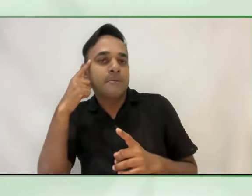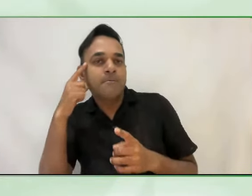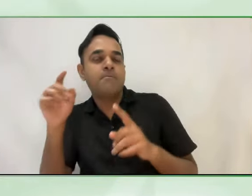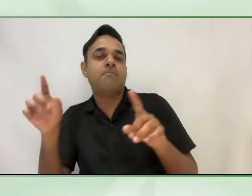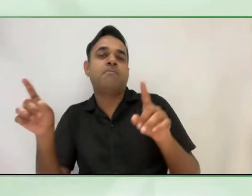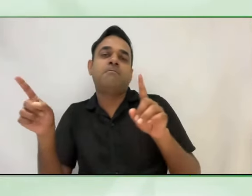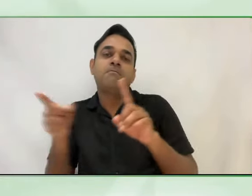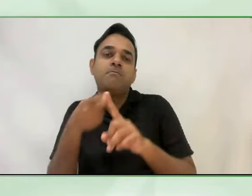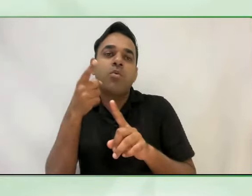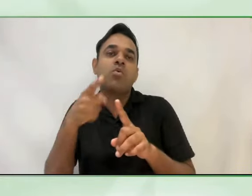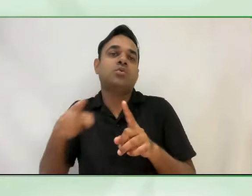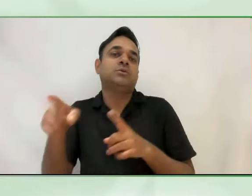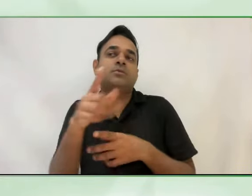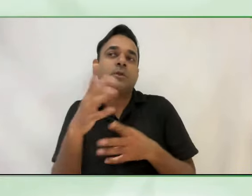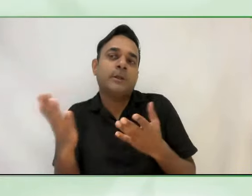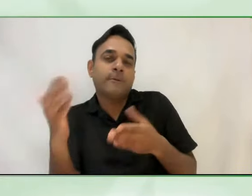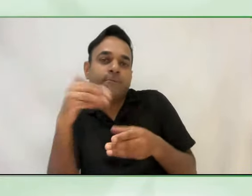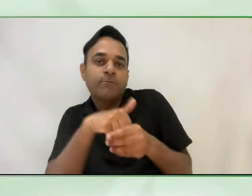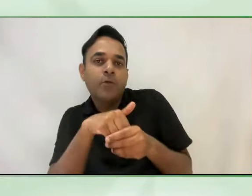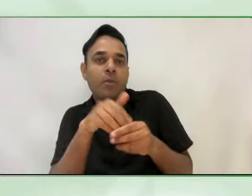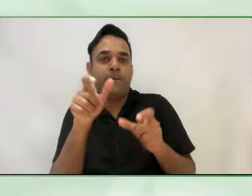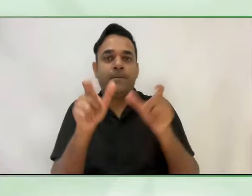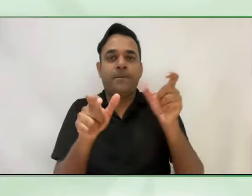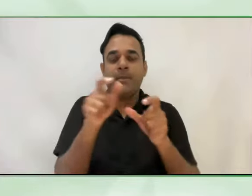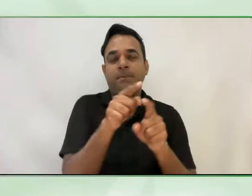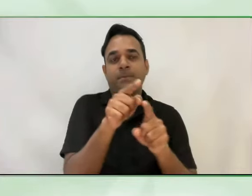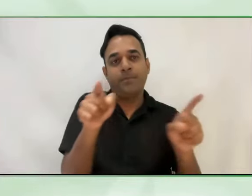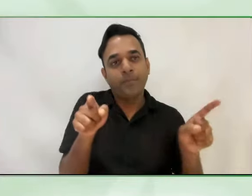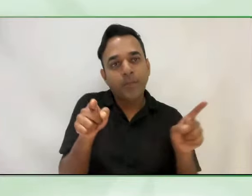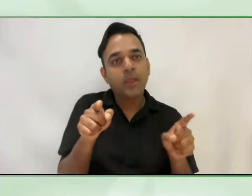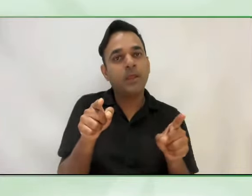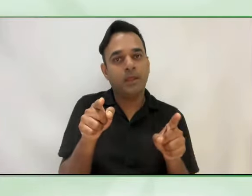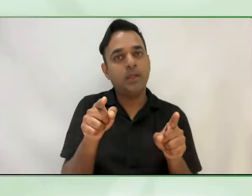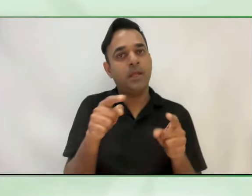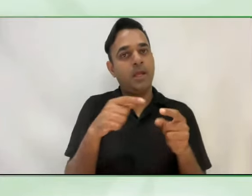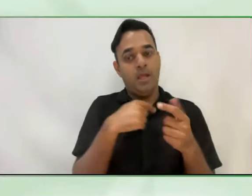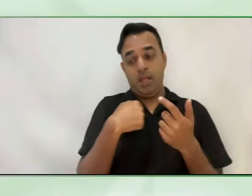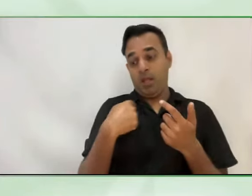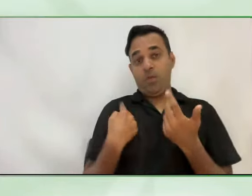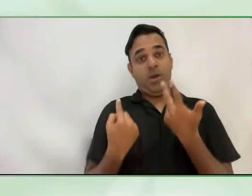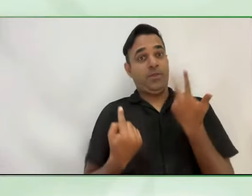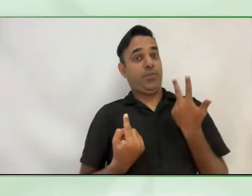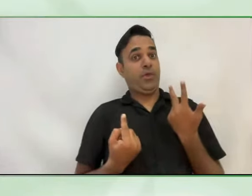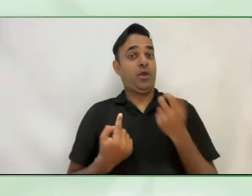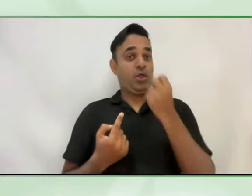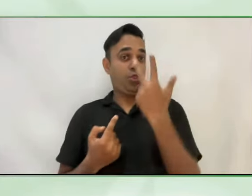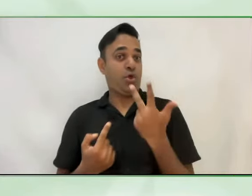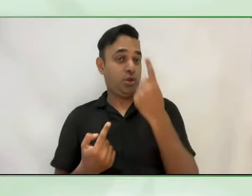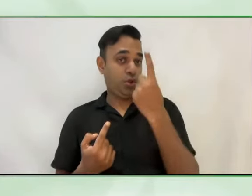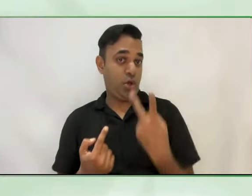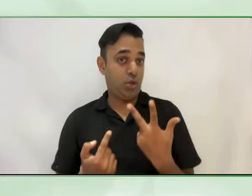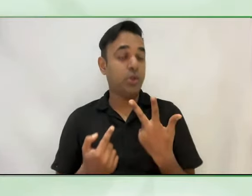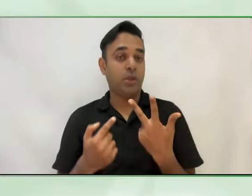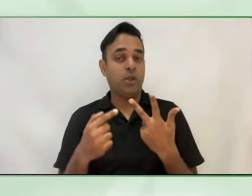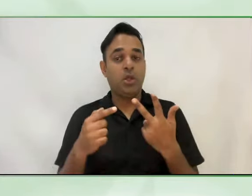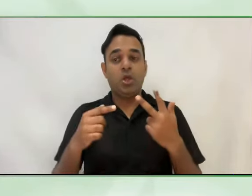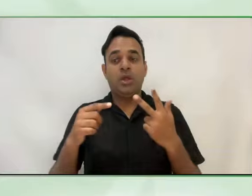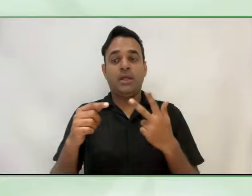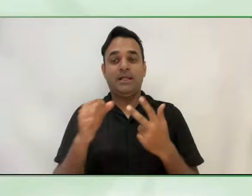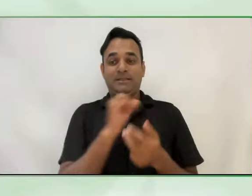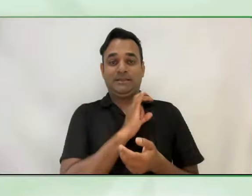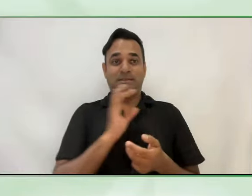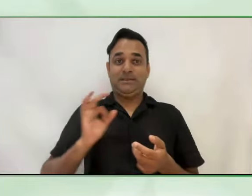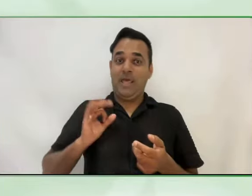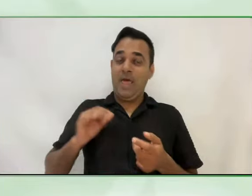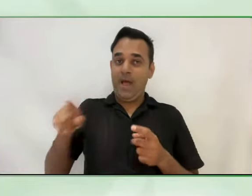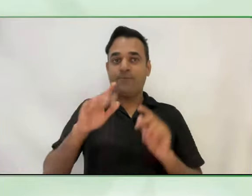globally relevant tool, to be honest with you. And I'd like to see workplaces not just in the UK but across the world